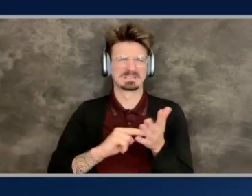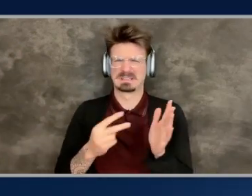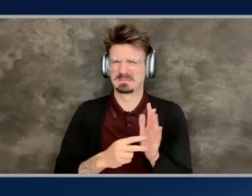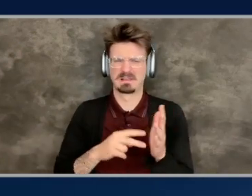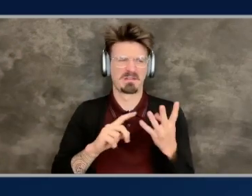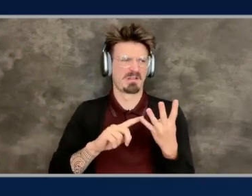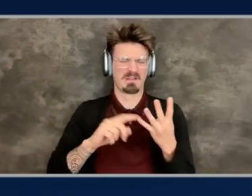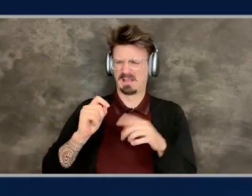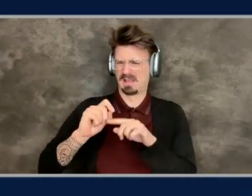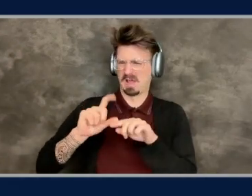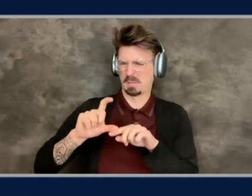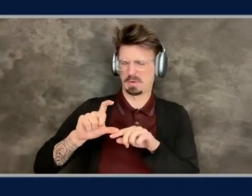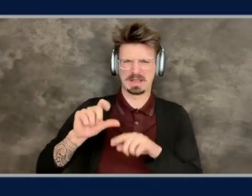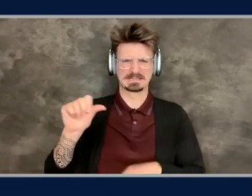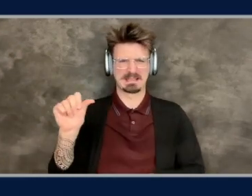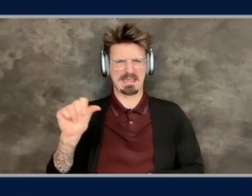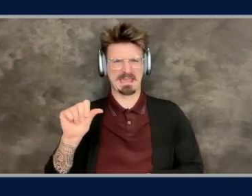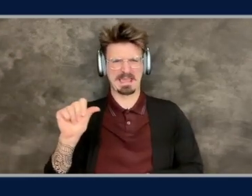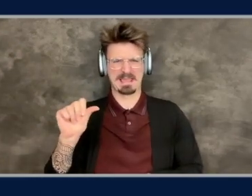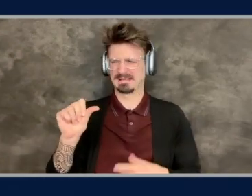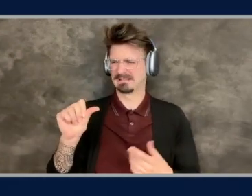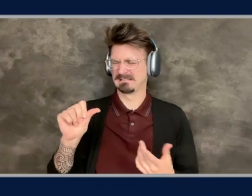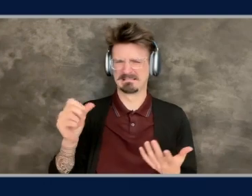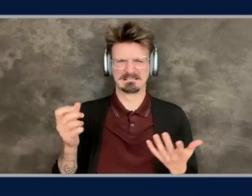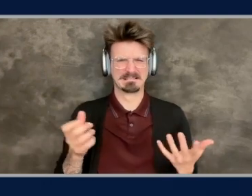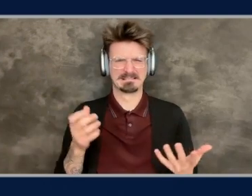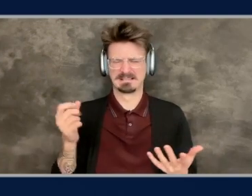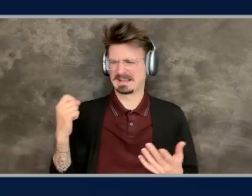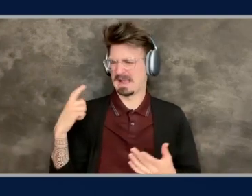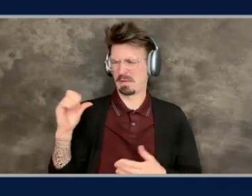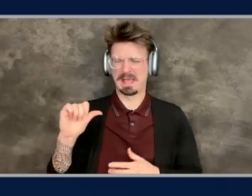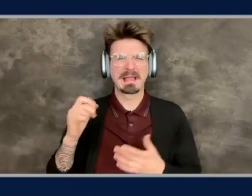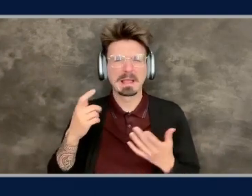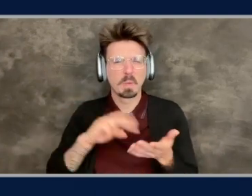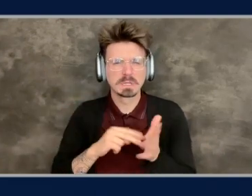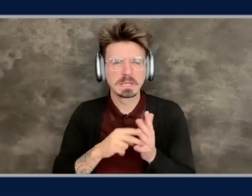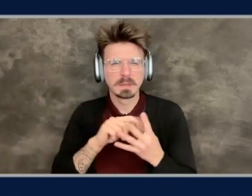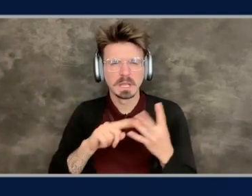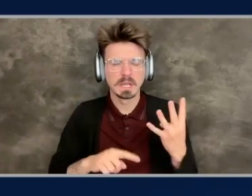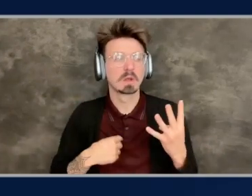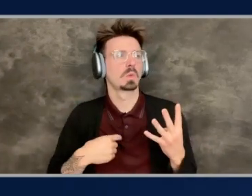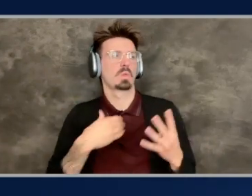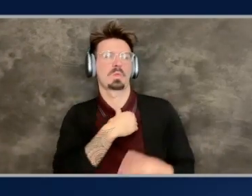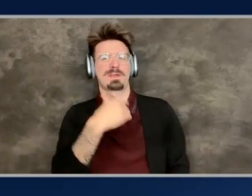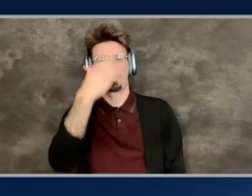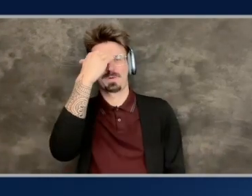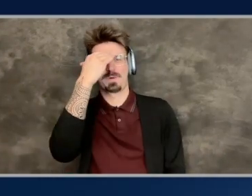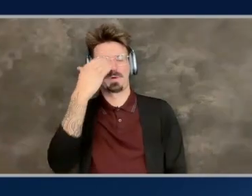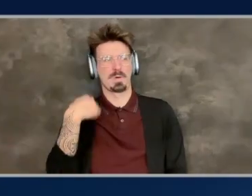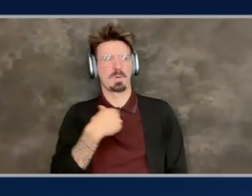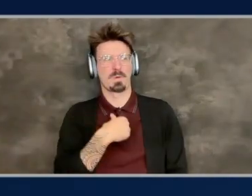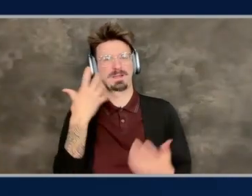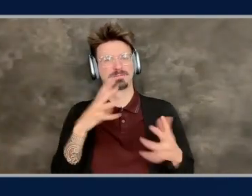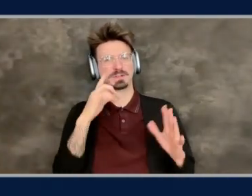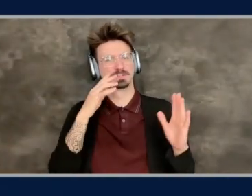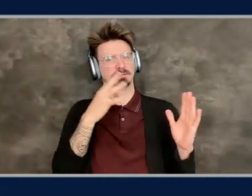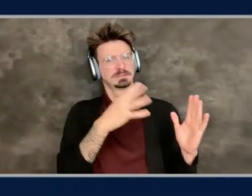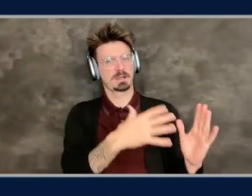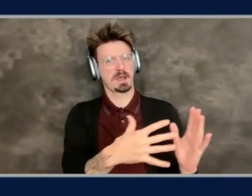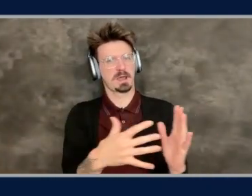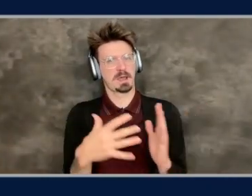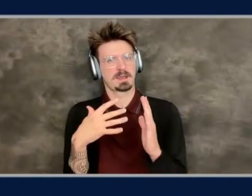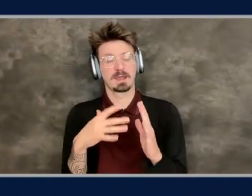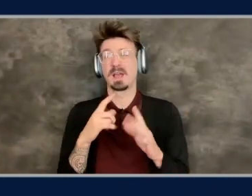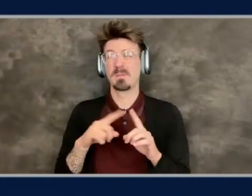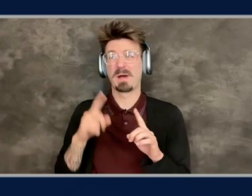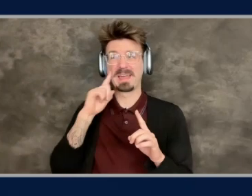A mean? Stuff like that. And, you know, we know that stuff because we've studied it a lot, but it sounds like we have something that's going to help customers out.